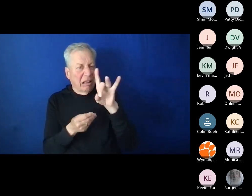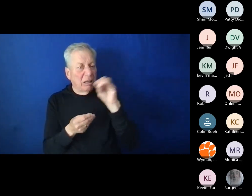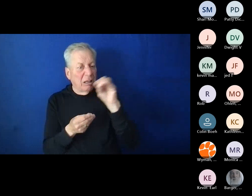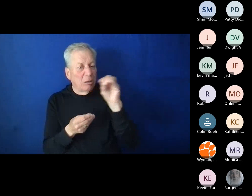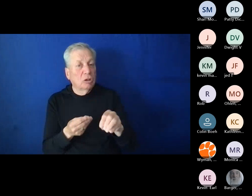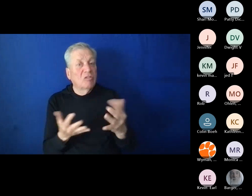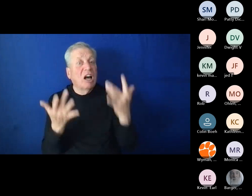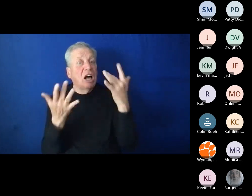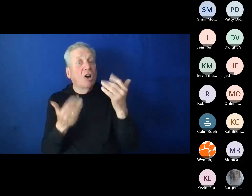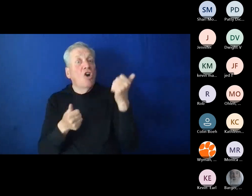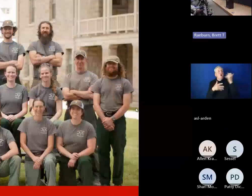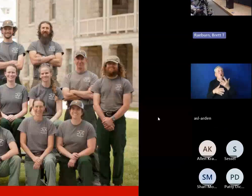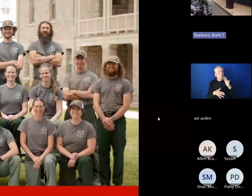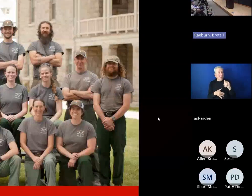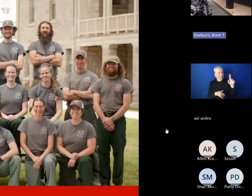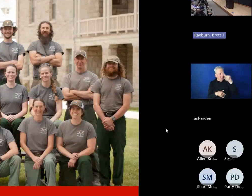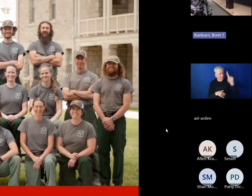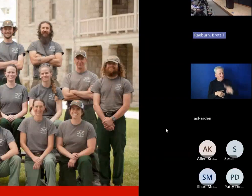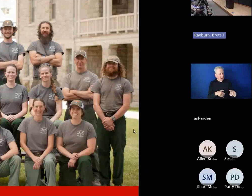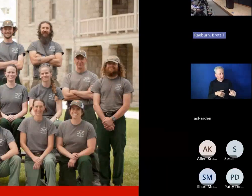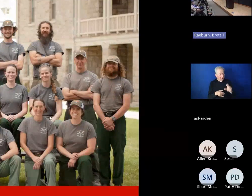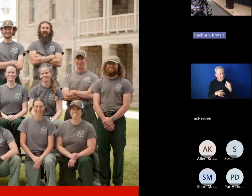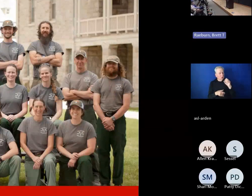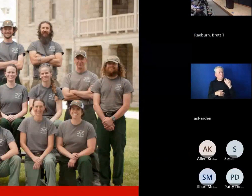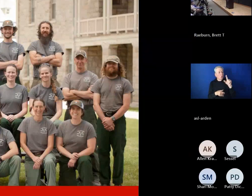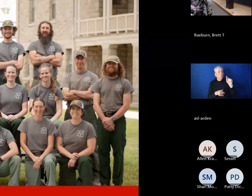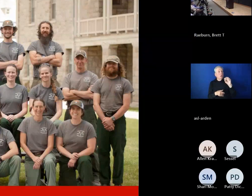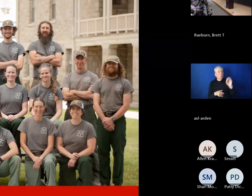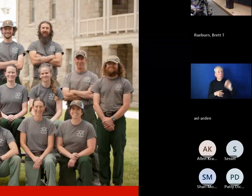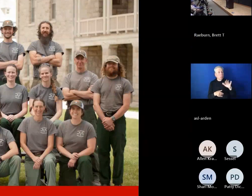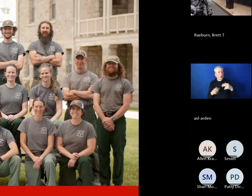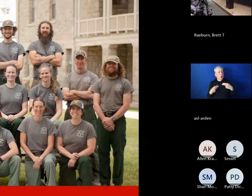and only 20% by humans.